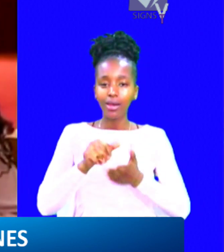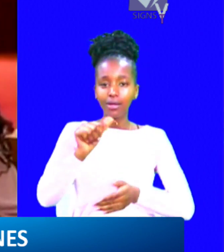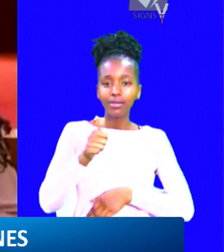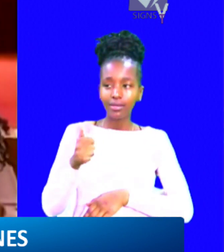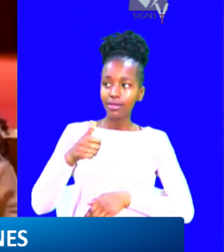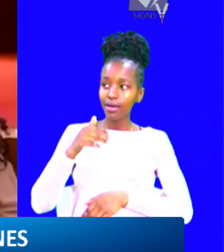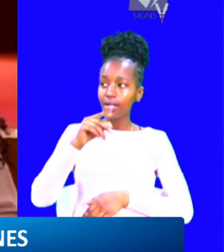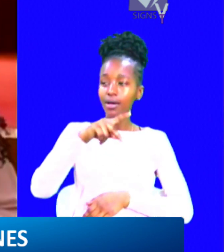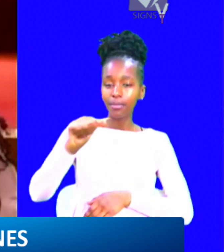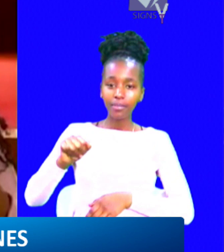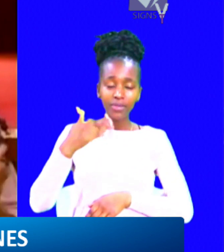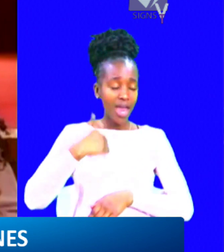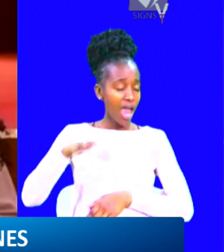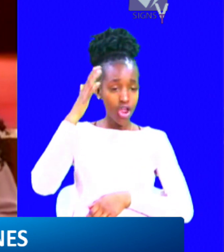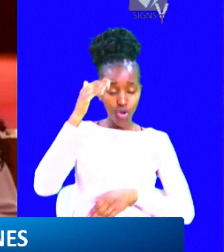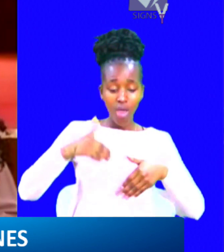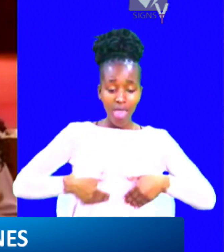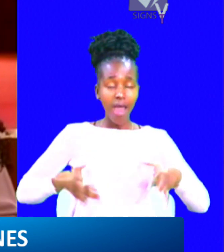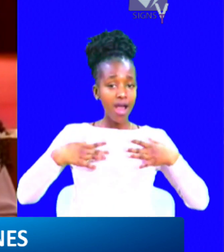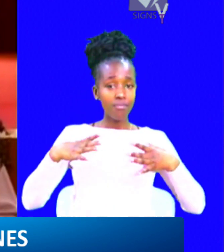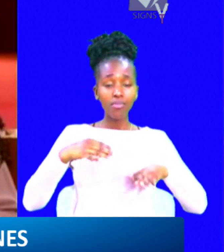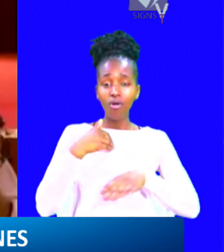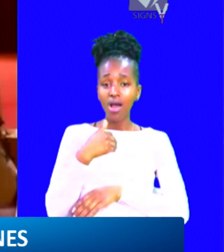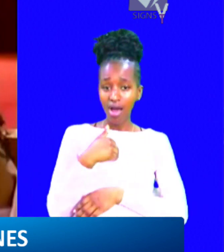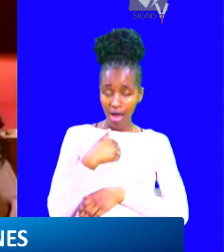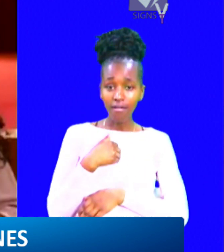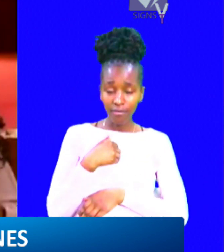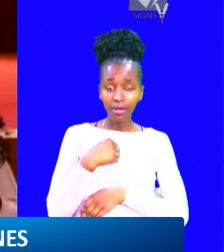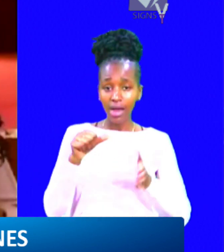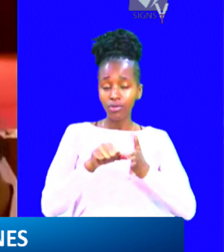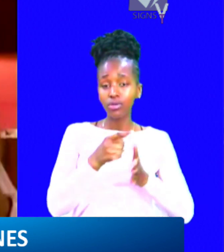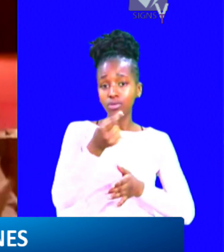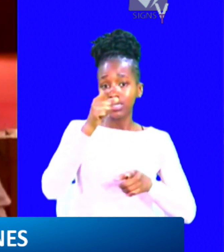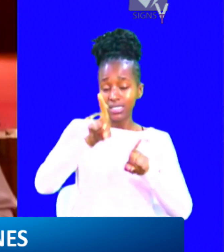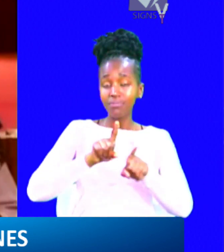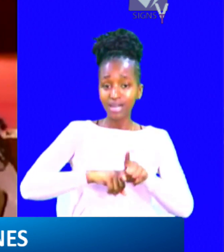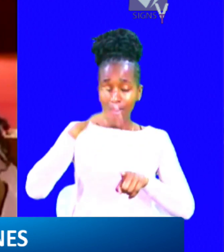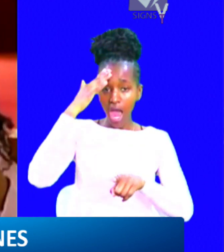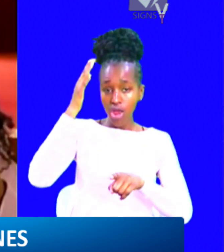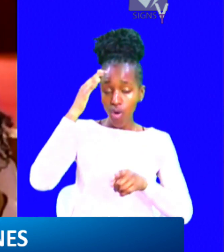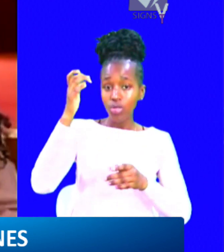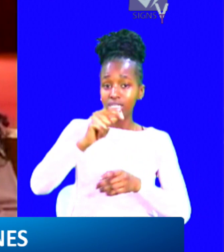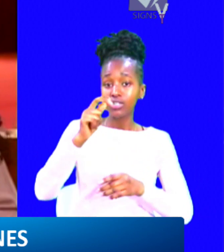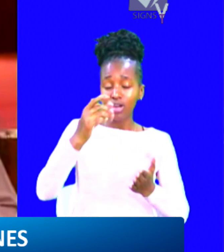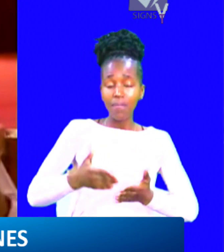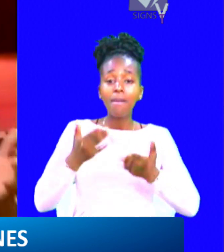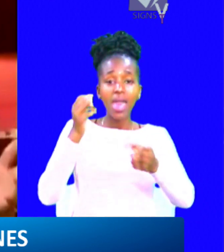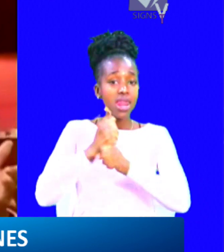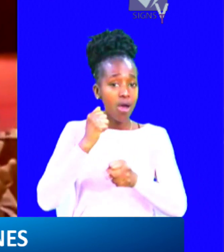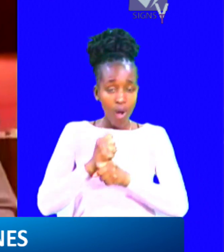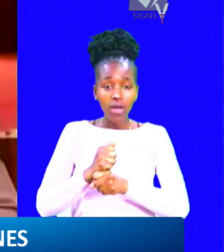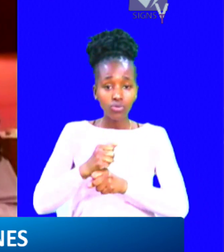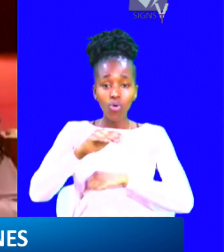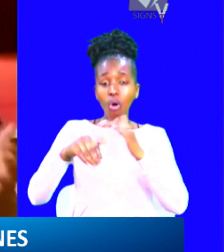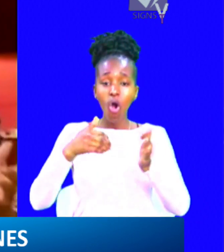so many challenges, Honorable Speaker. The high rising unemployment levels, and TikTok is an avenue where some young people are earning